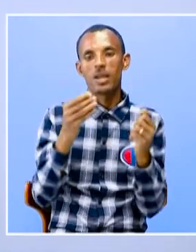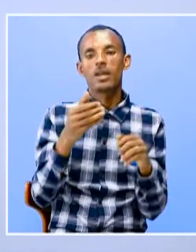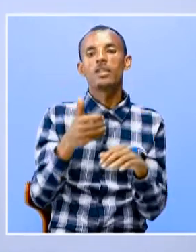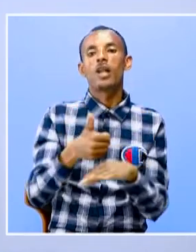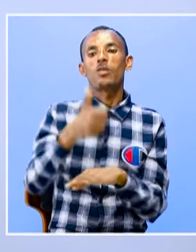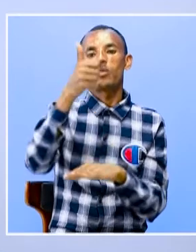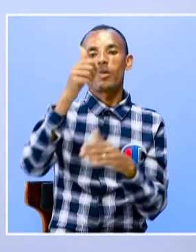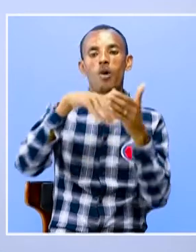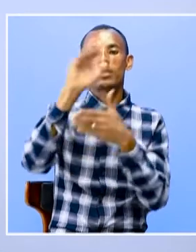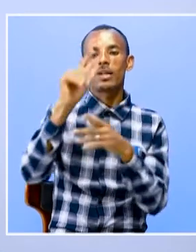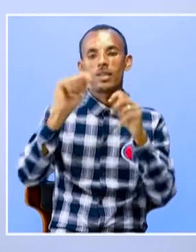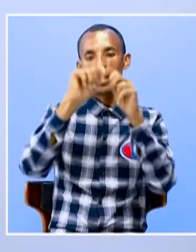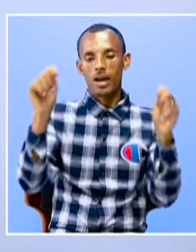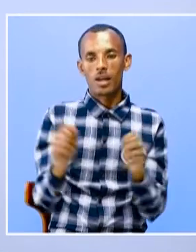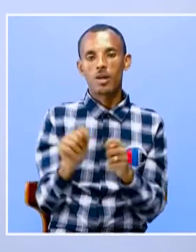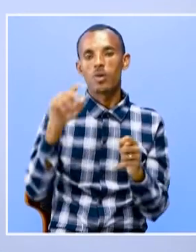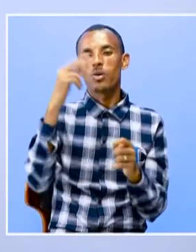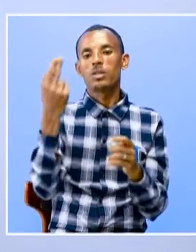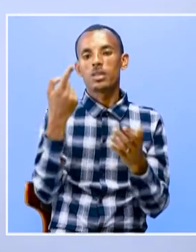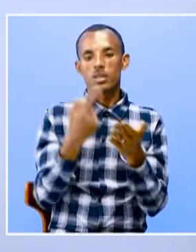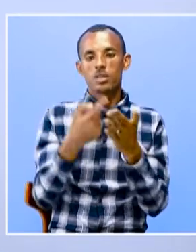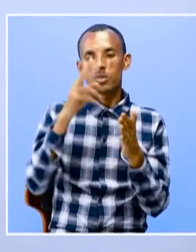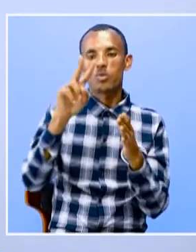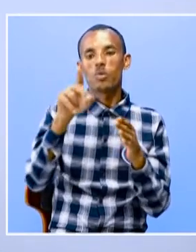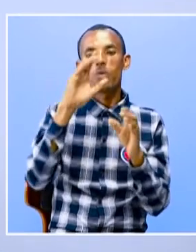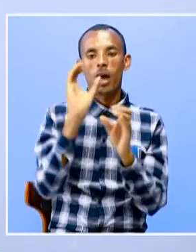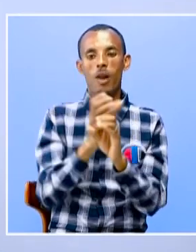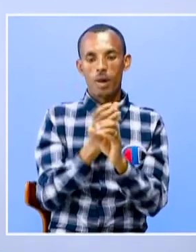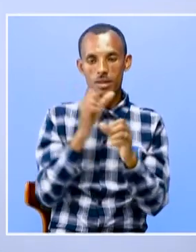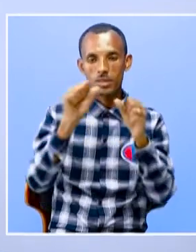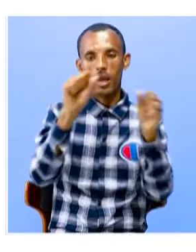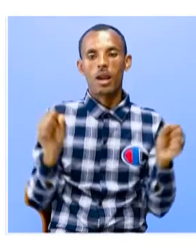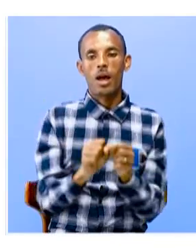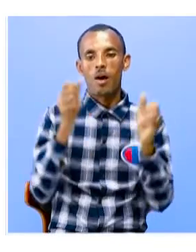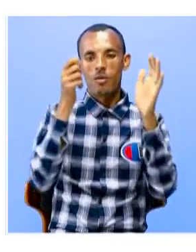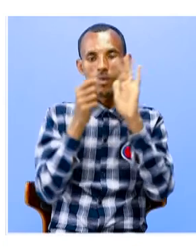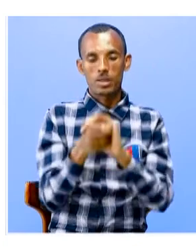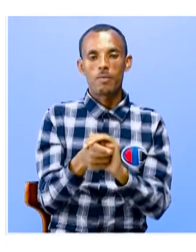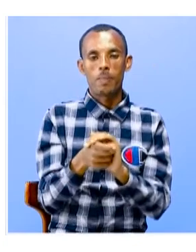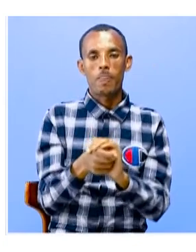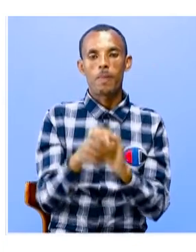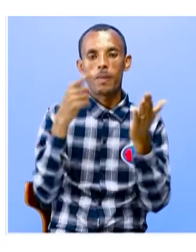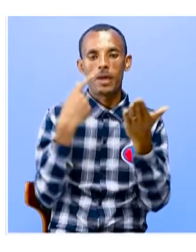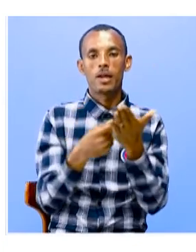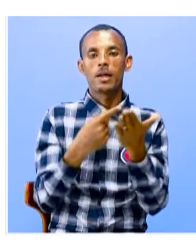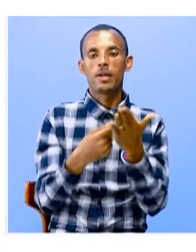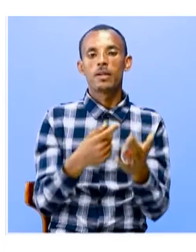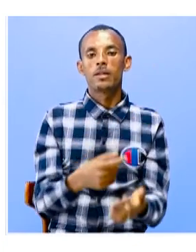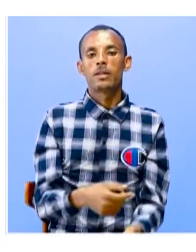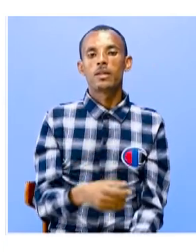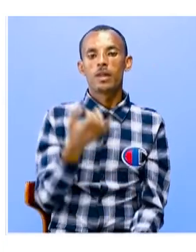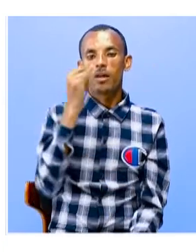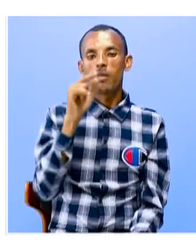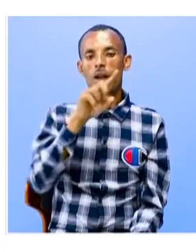of the triangle. So using these two, you can calculate its area. For example, here, if